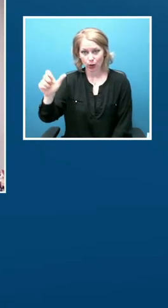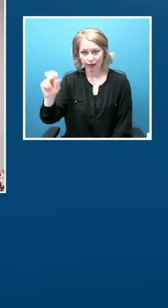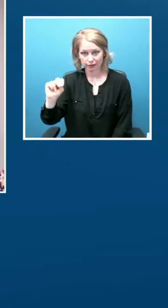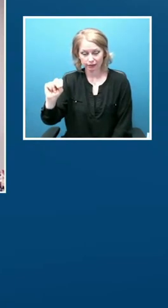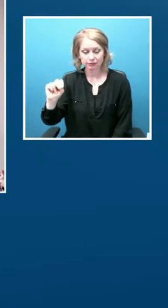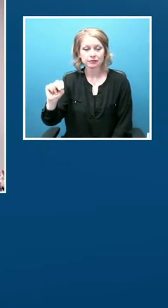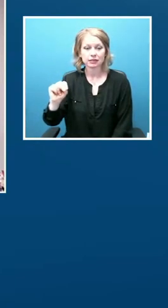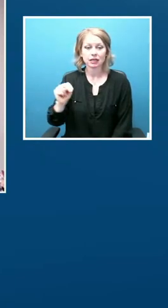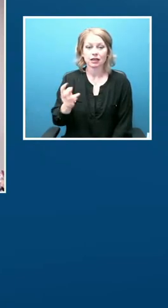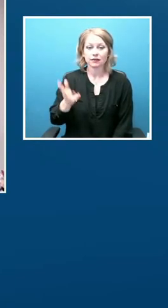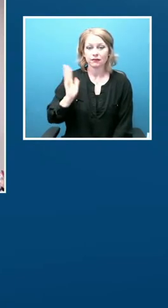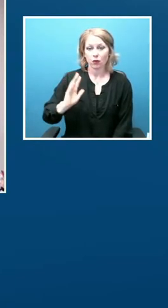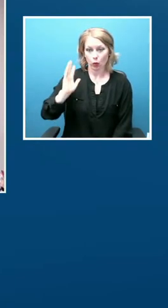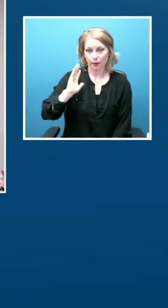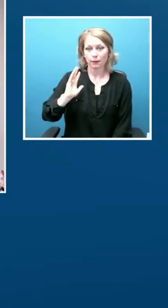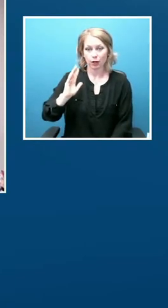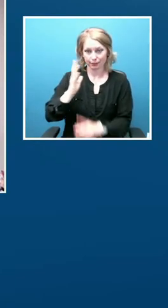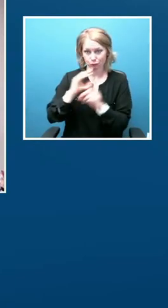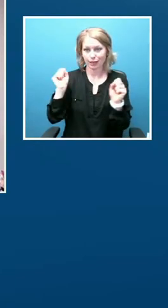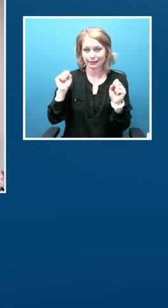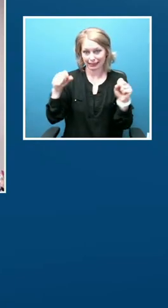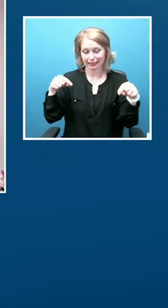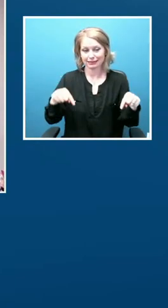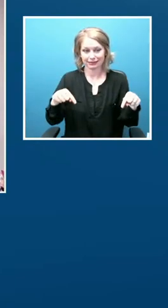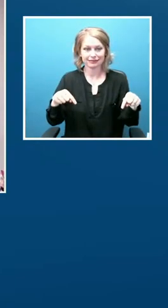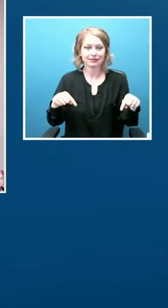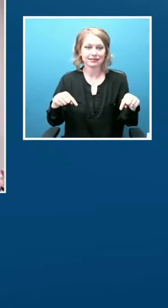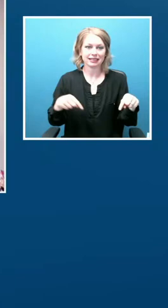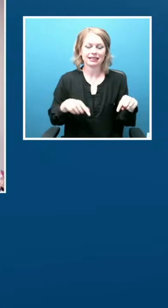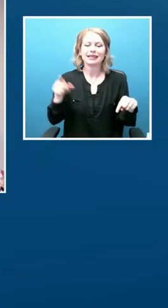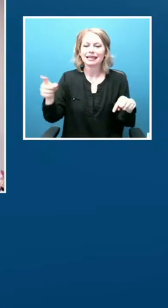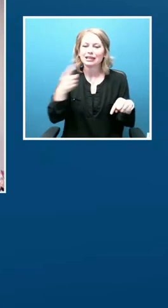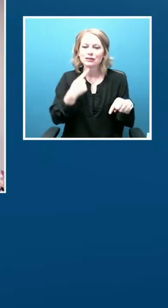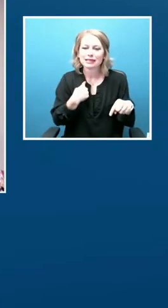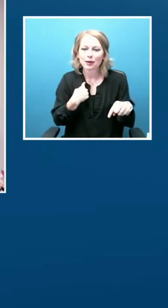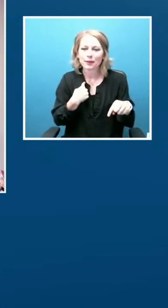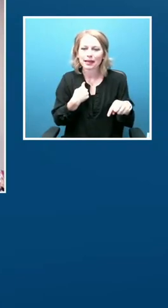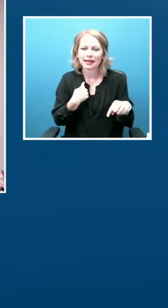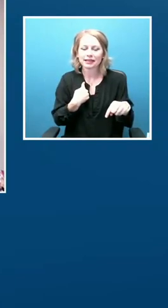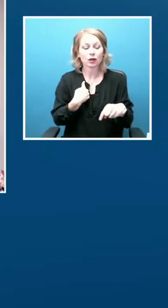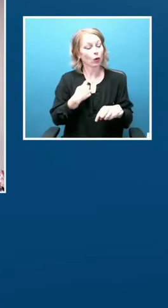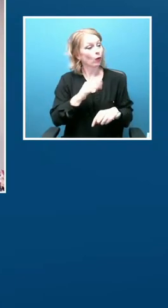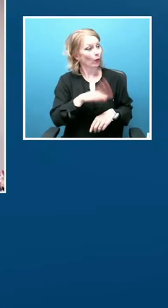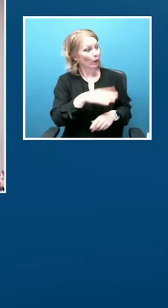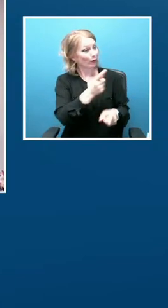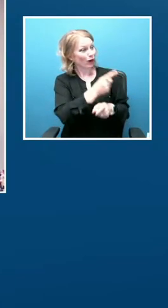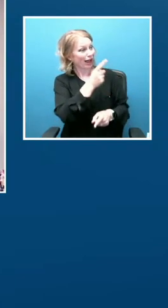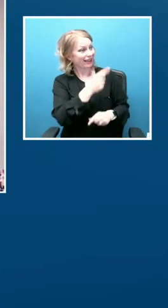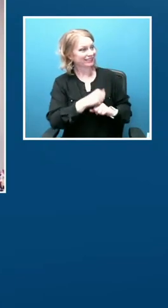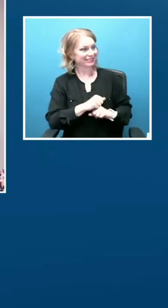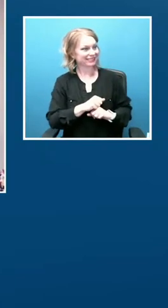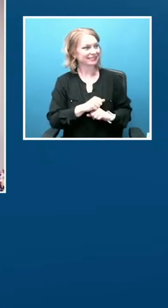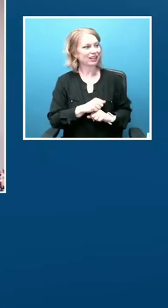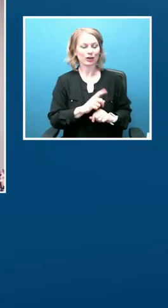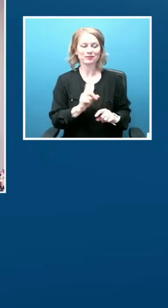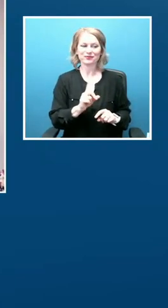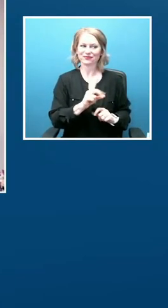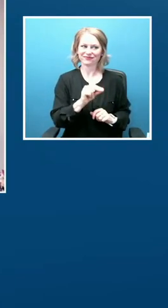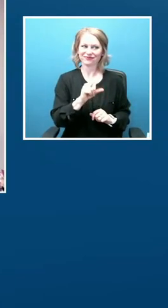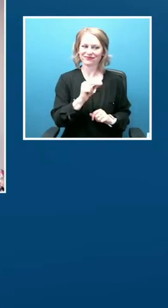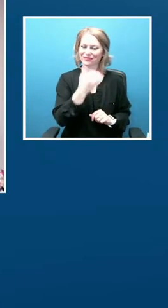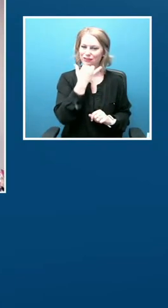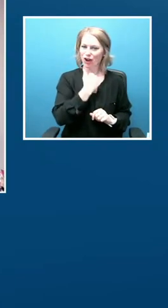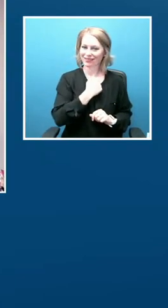president, who always, he would tell me when he believed I was right, and he would tell me when I was wrong. But